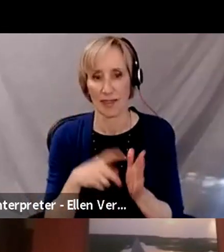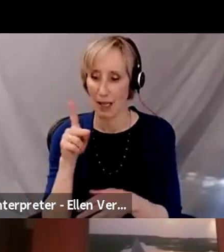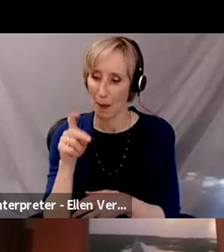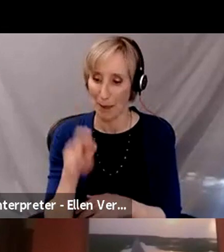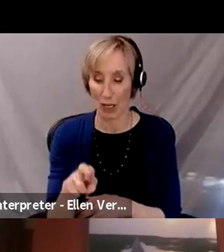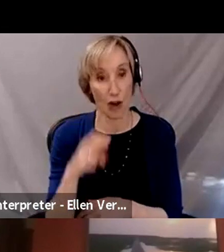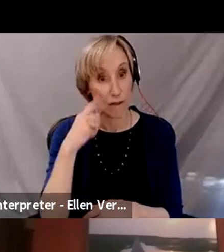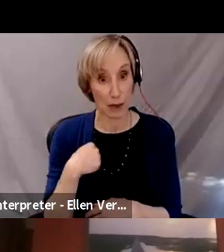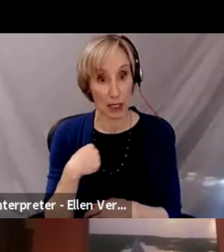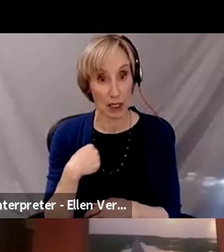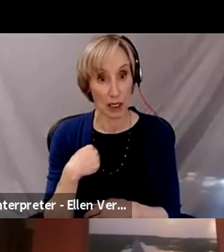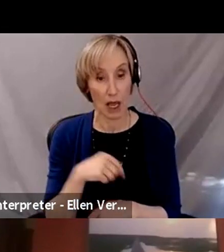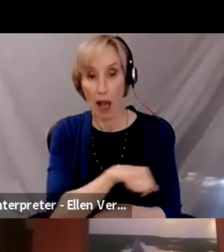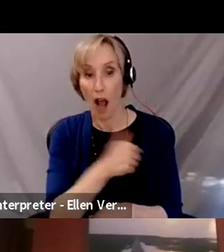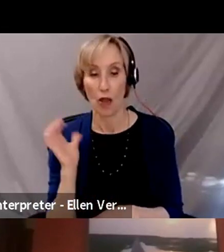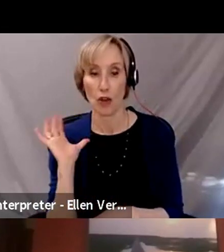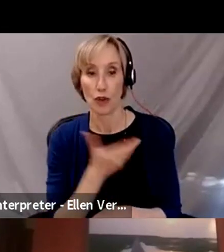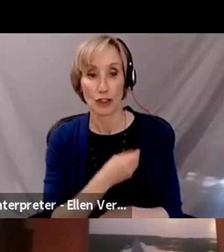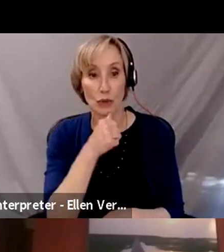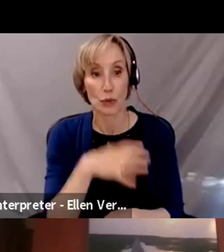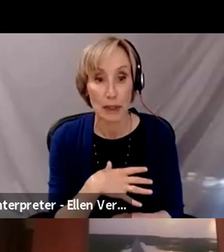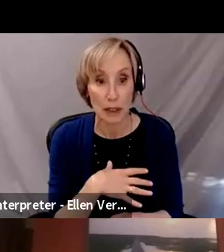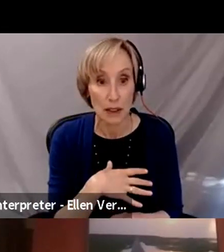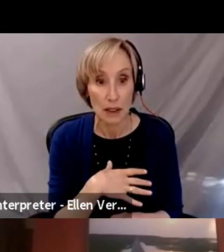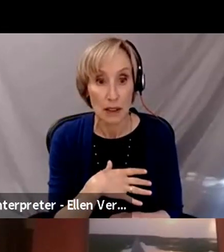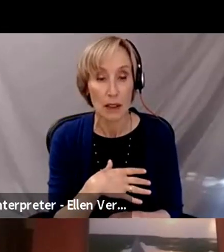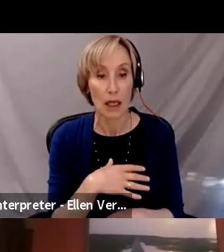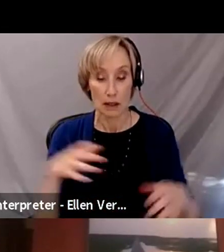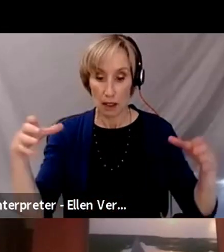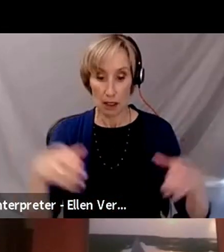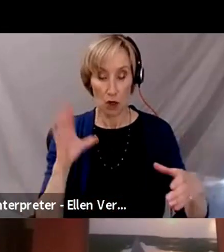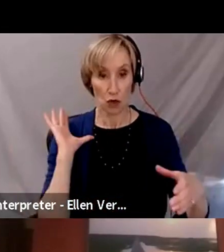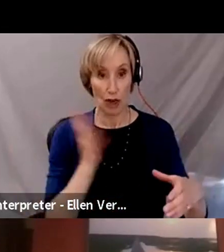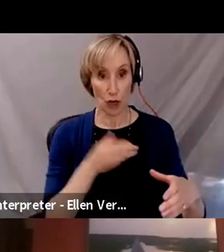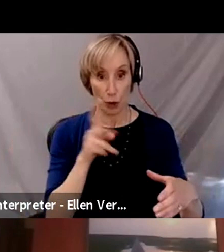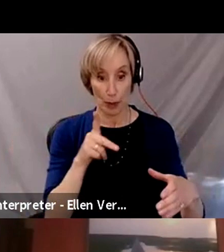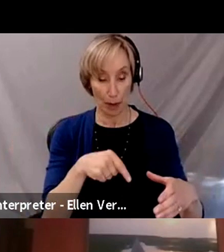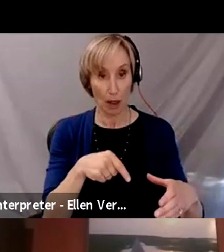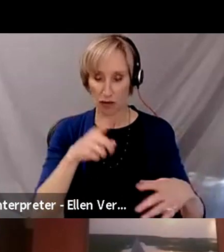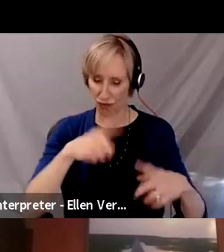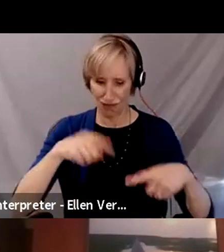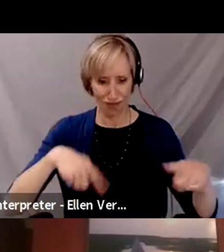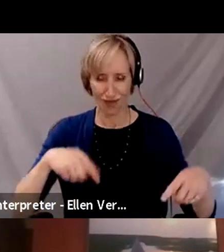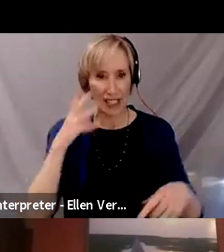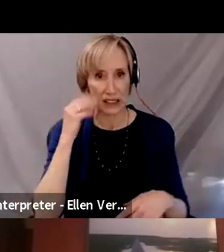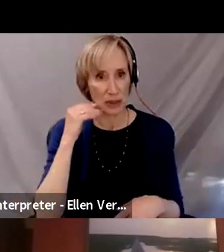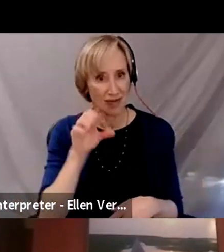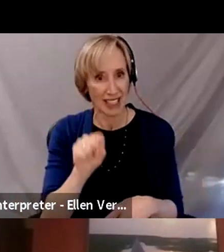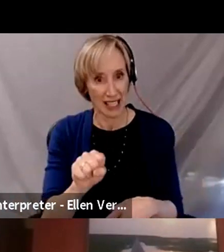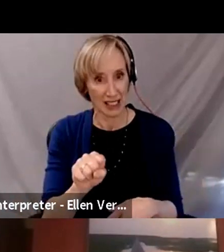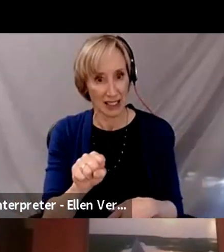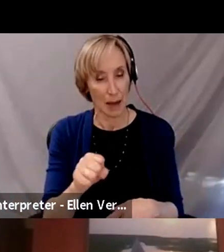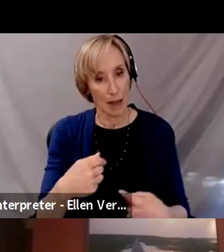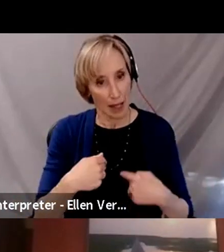women, because even among transgender people, there's such a wide breadth of experiences. And